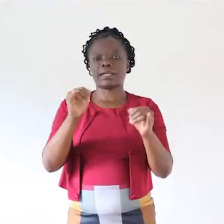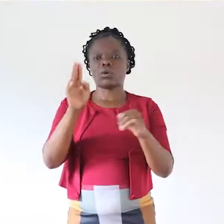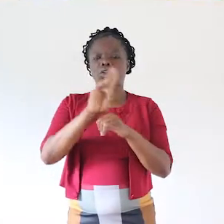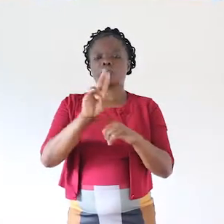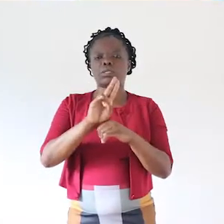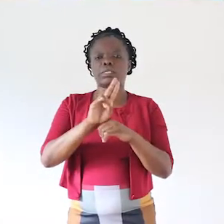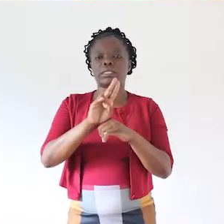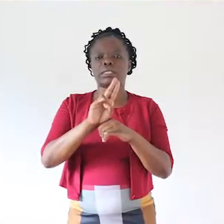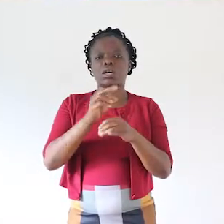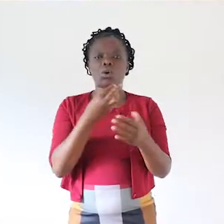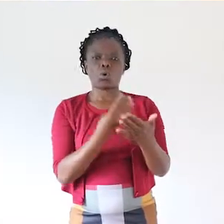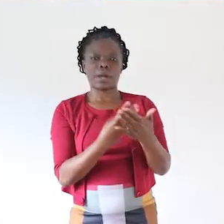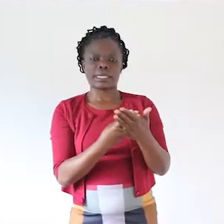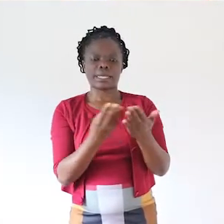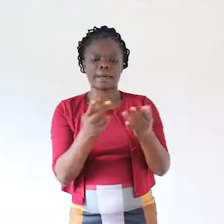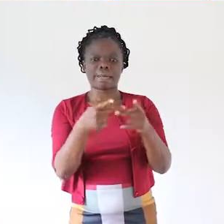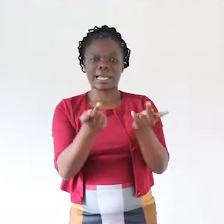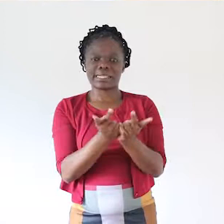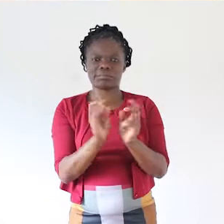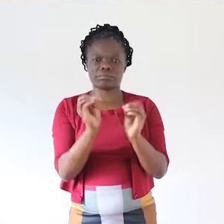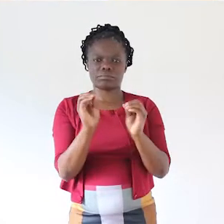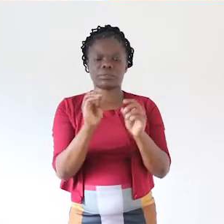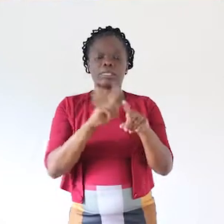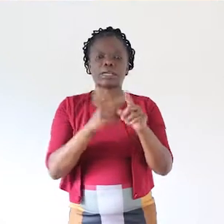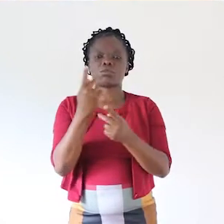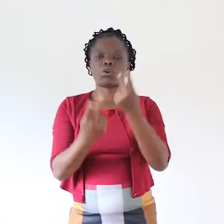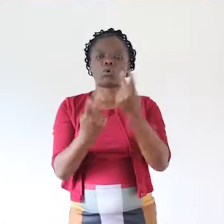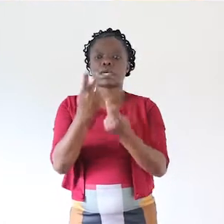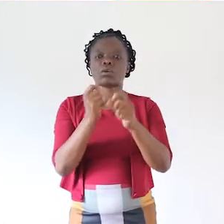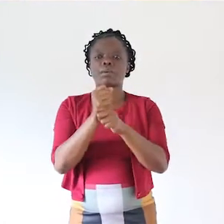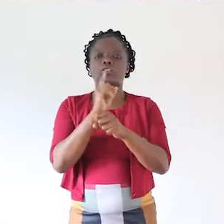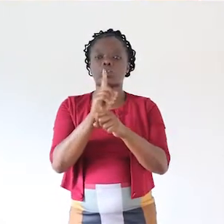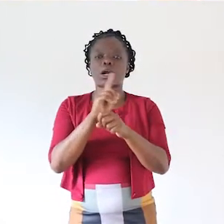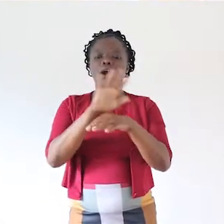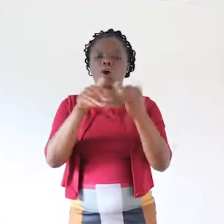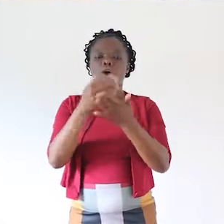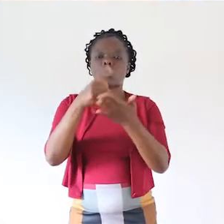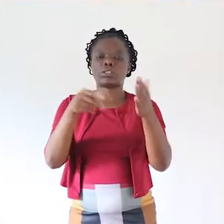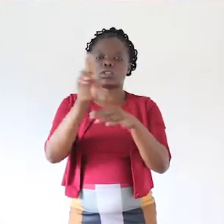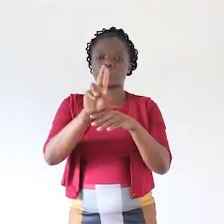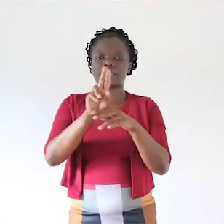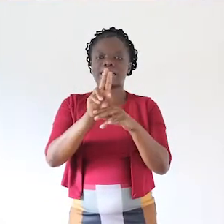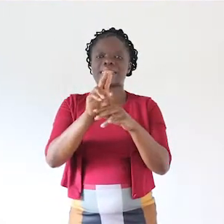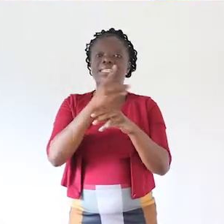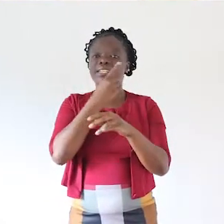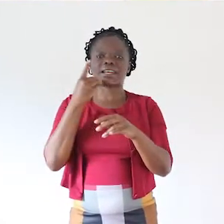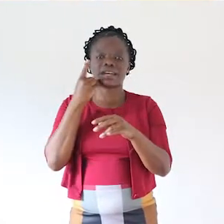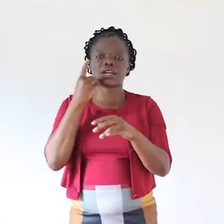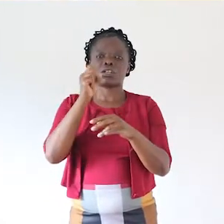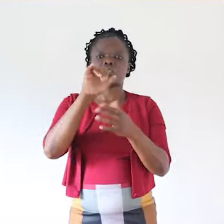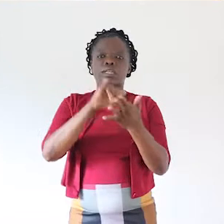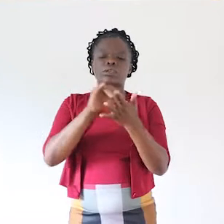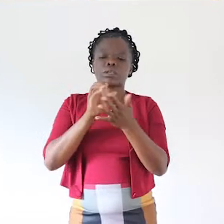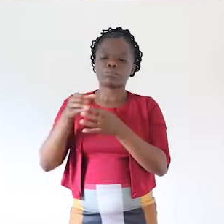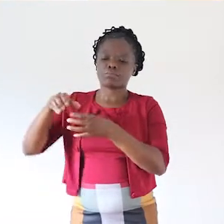sufurias, neither do we use wet plates. Once we are cooking, we ensure that everything we are using is dry, so that you don't